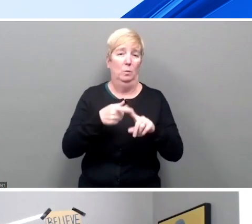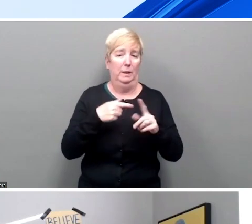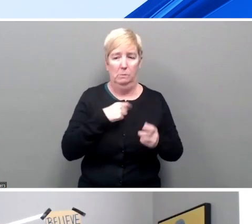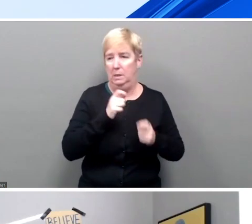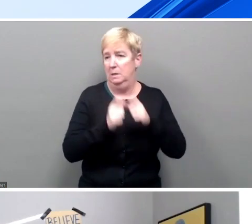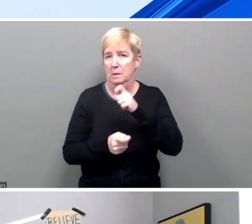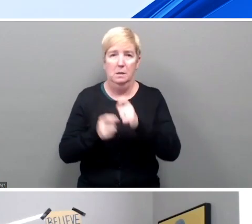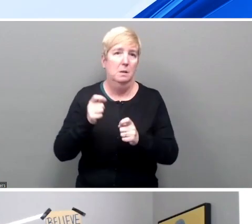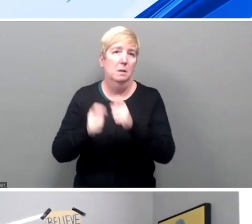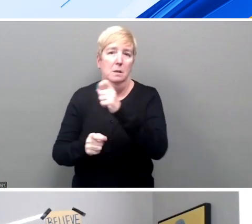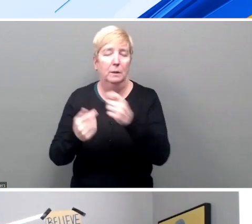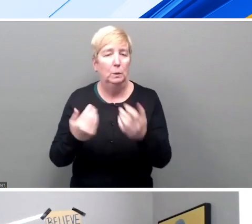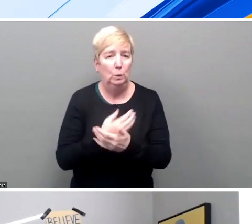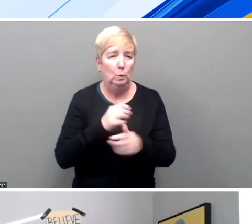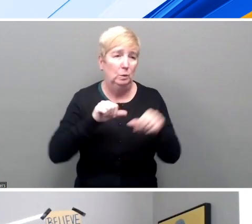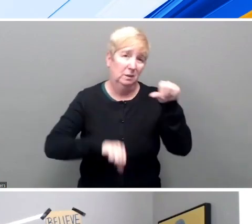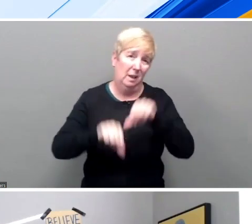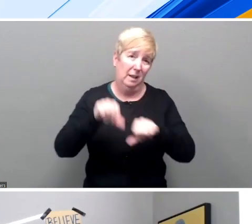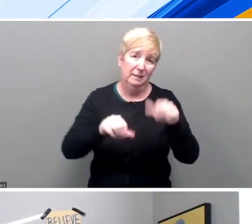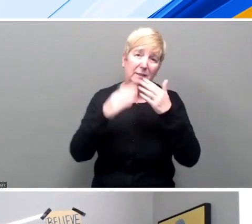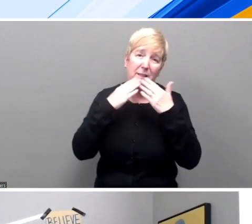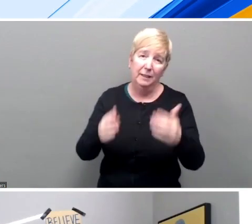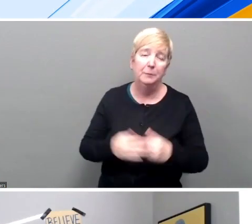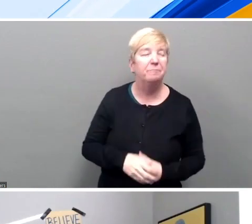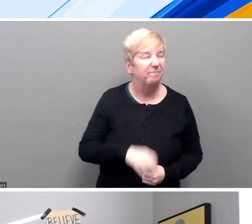piece. Thanks, Laura.